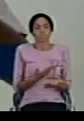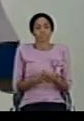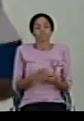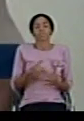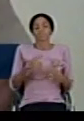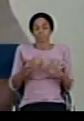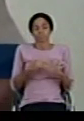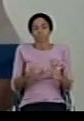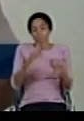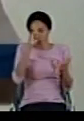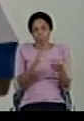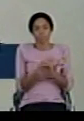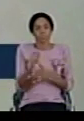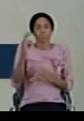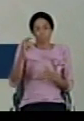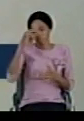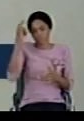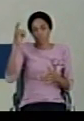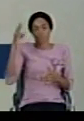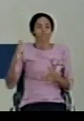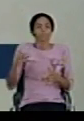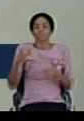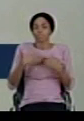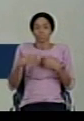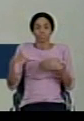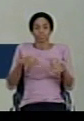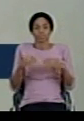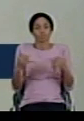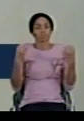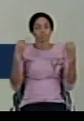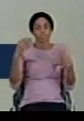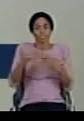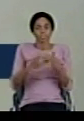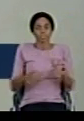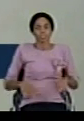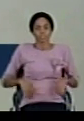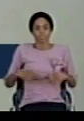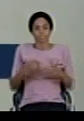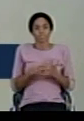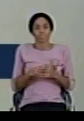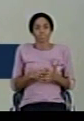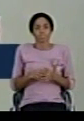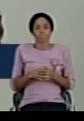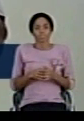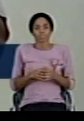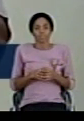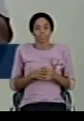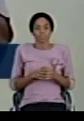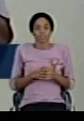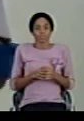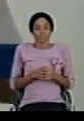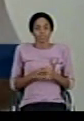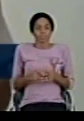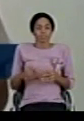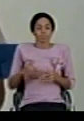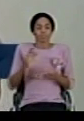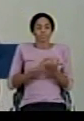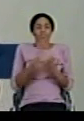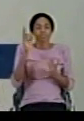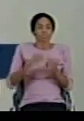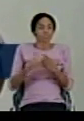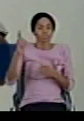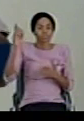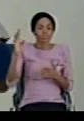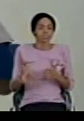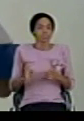much in my life. I cannot begin to testify all God has done in my life. But glory be to God.